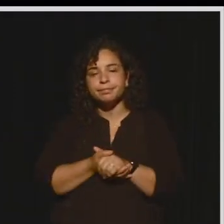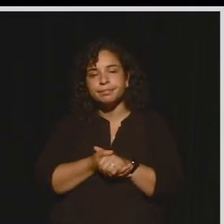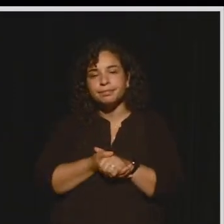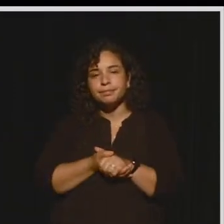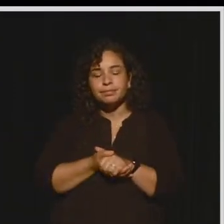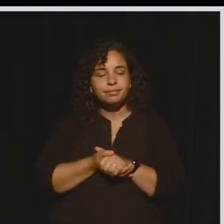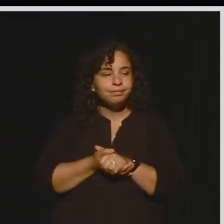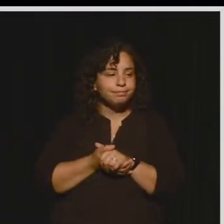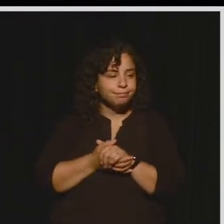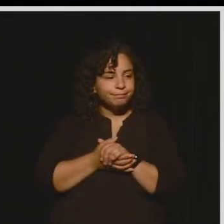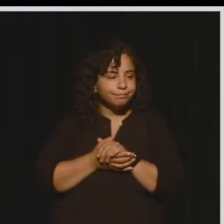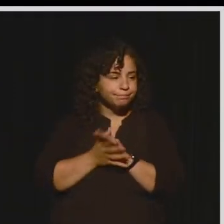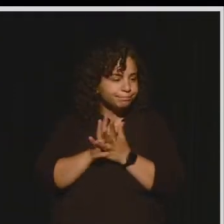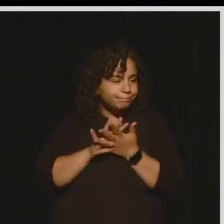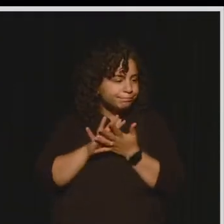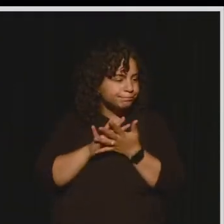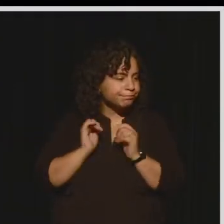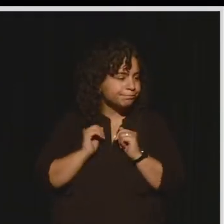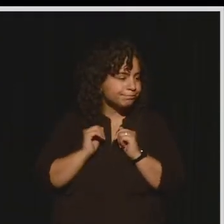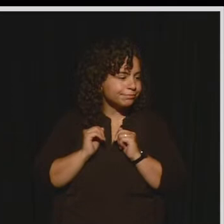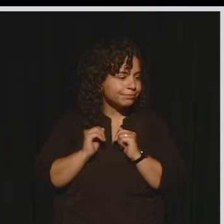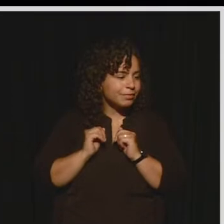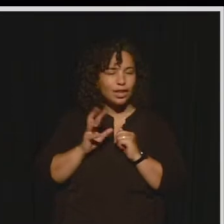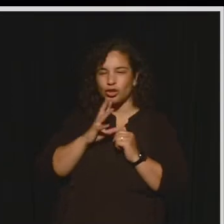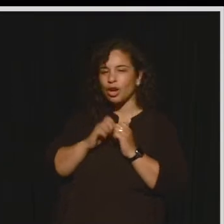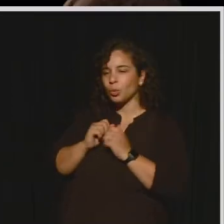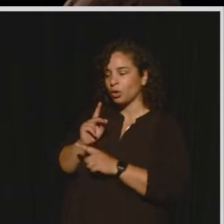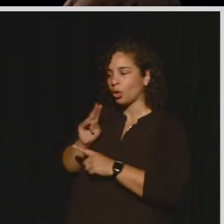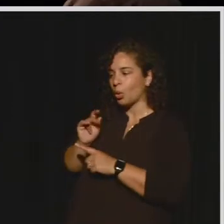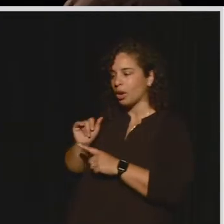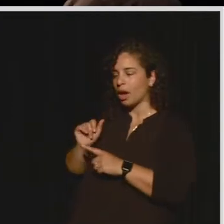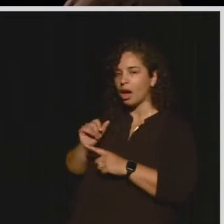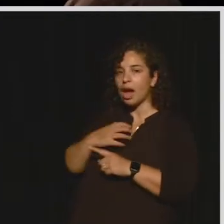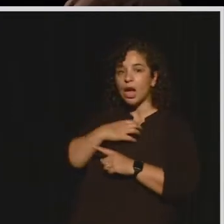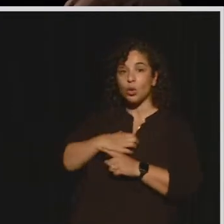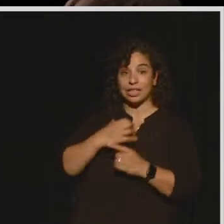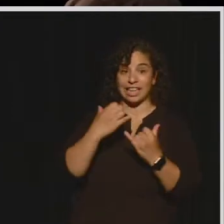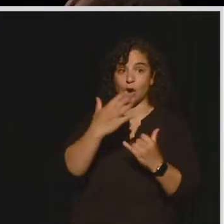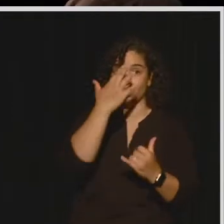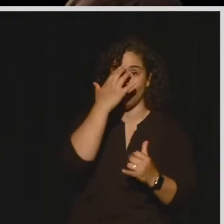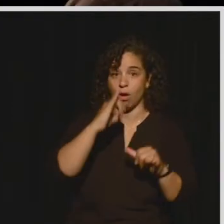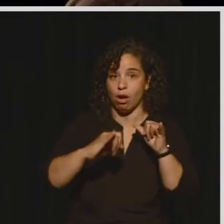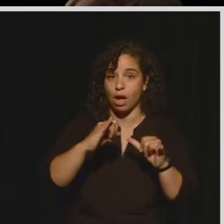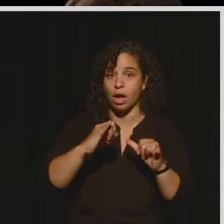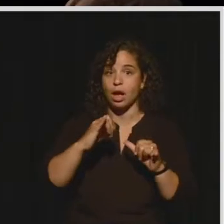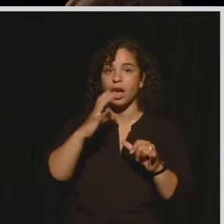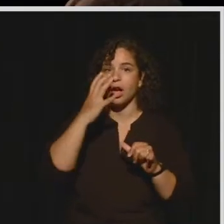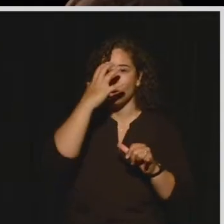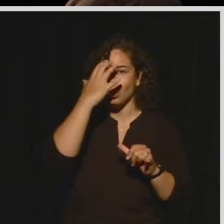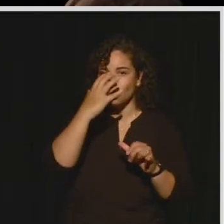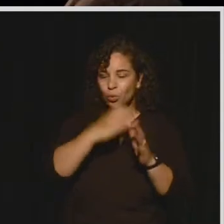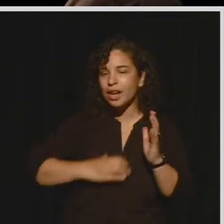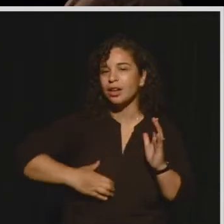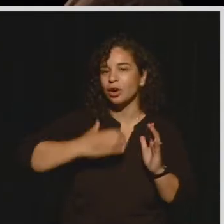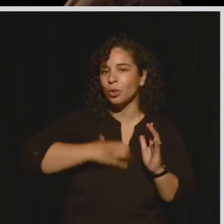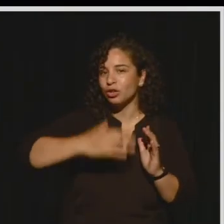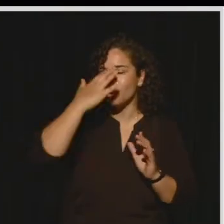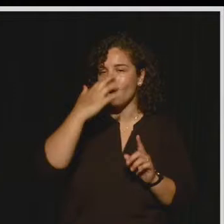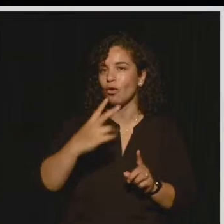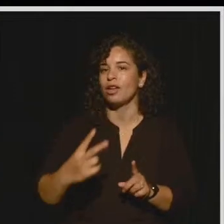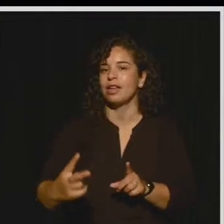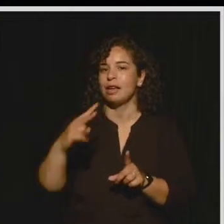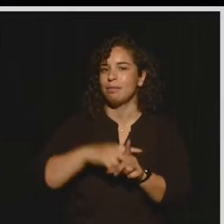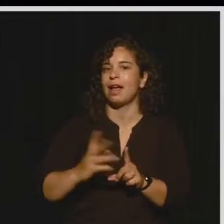I would say to Kona, I wish I knew then what I knew now. There didn't seem to be that kind of divisiveness, but there was